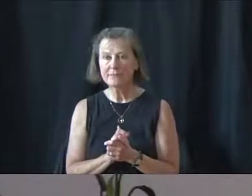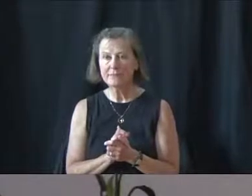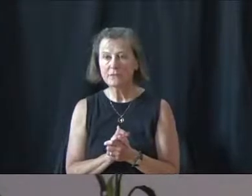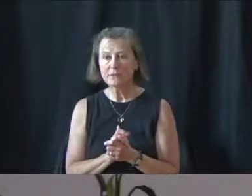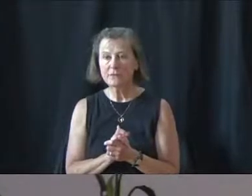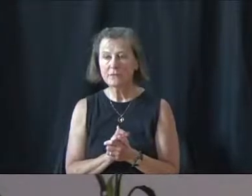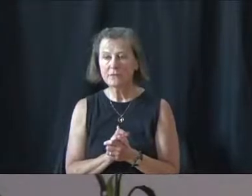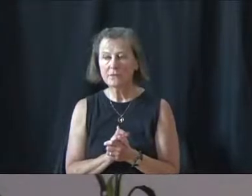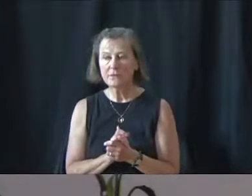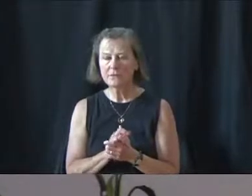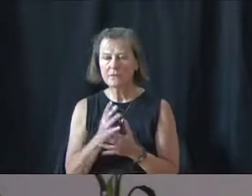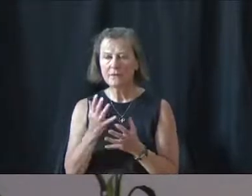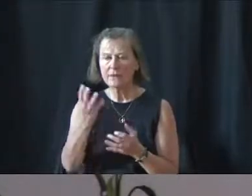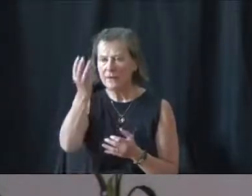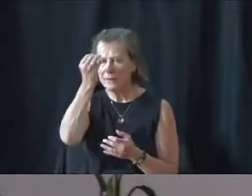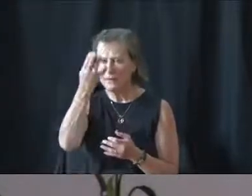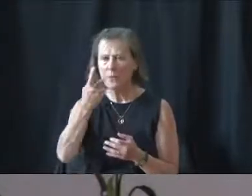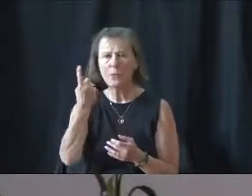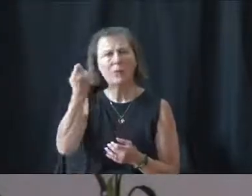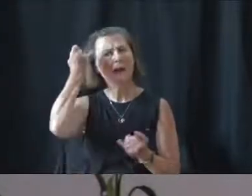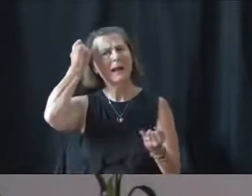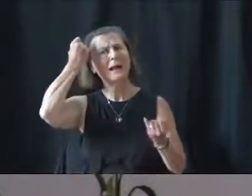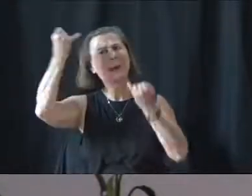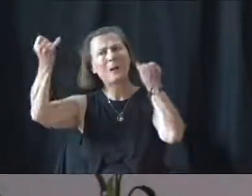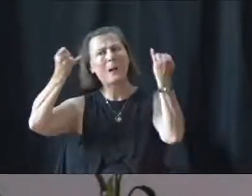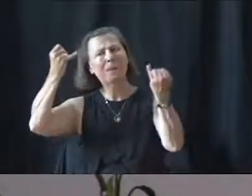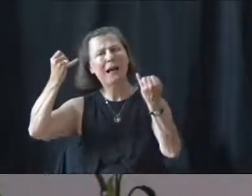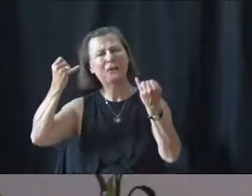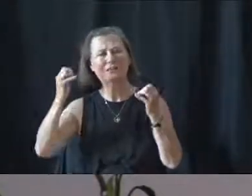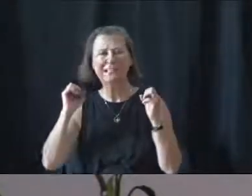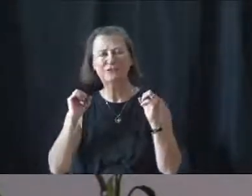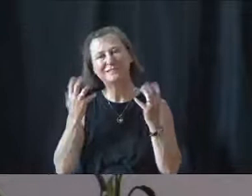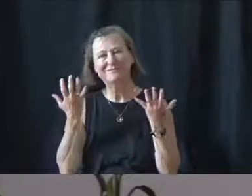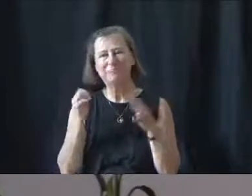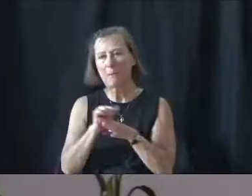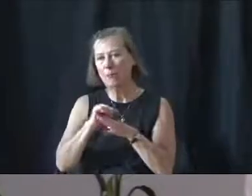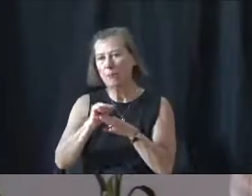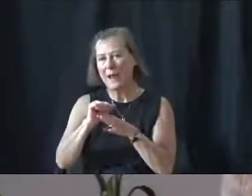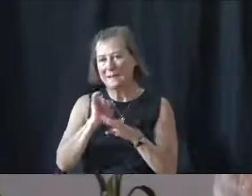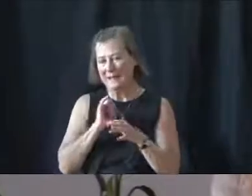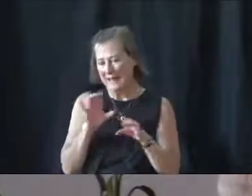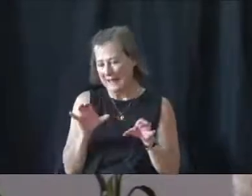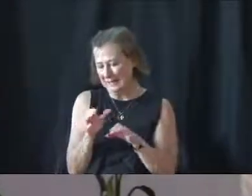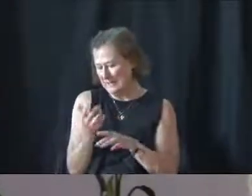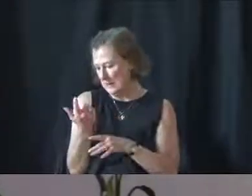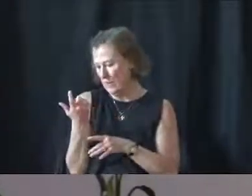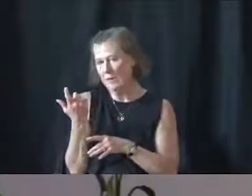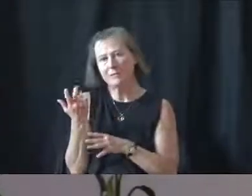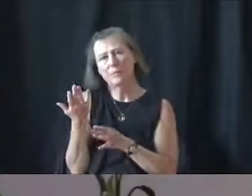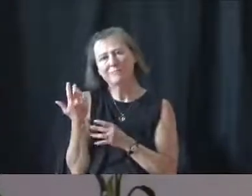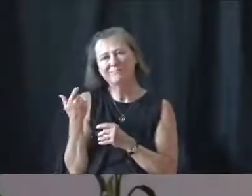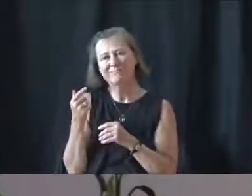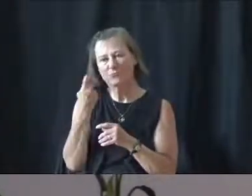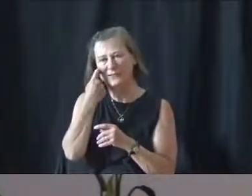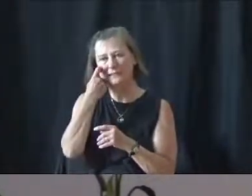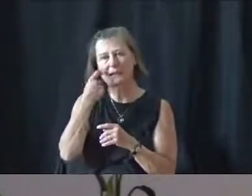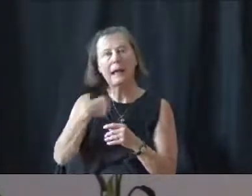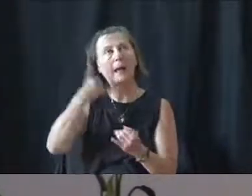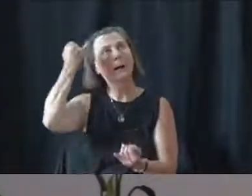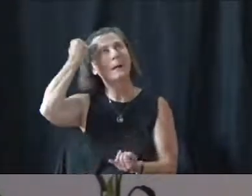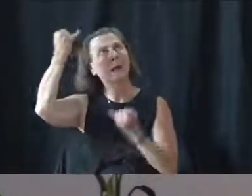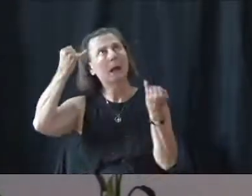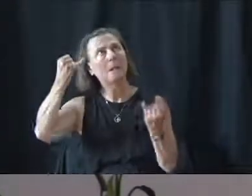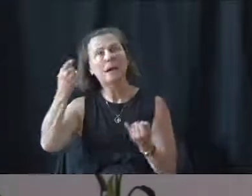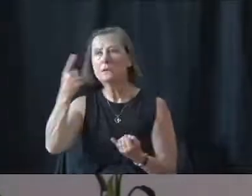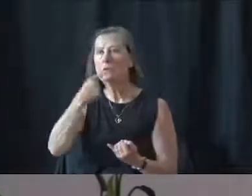Let me tell you about a little imagination exercise I engaged in a while ago. I imagined being told that